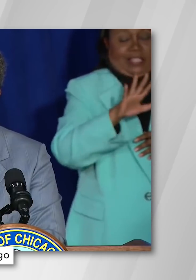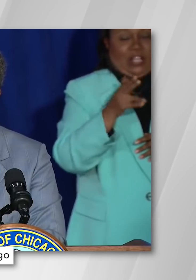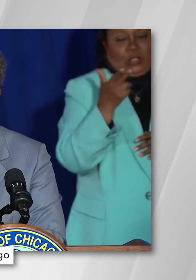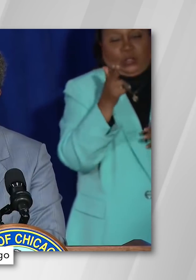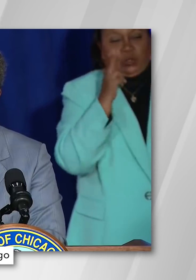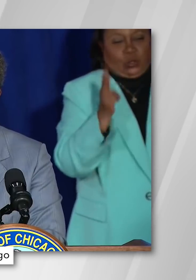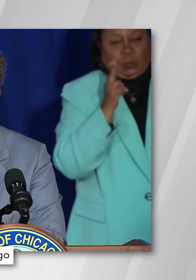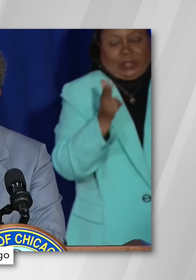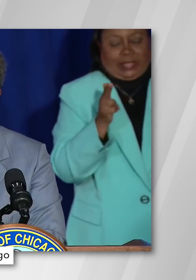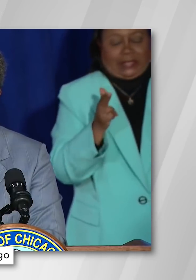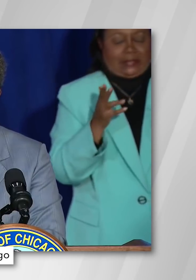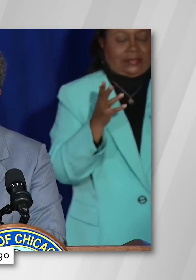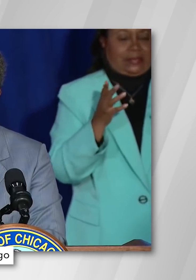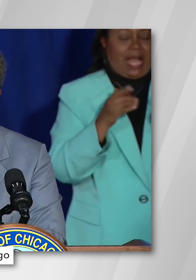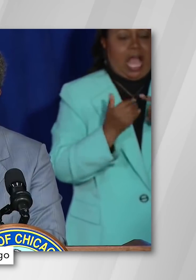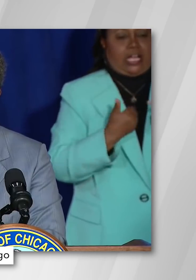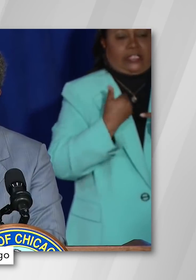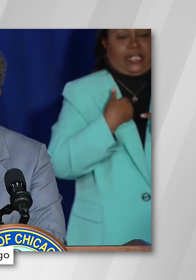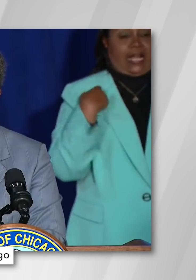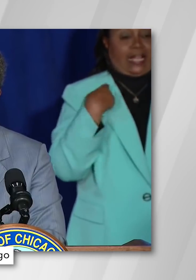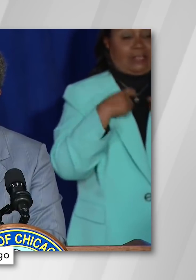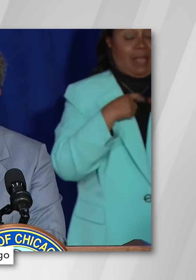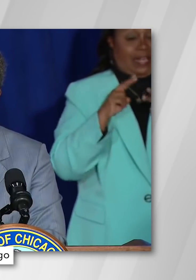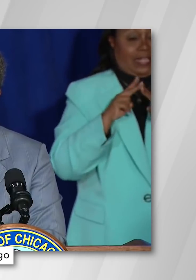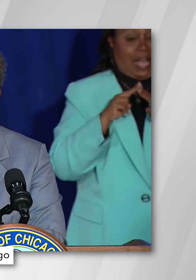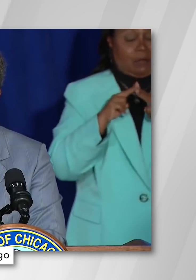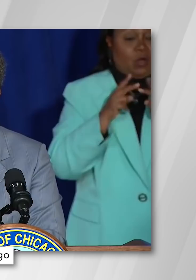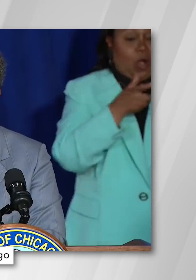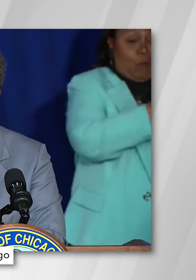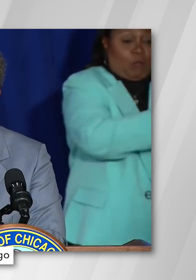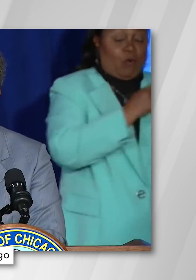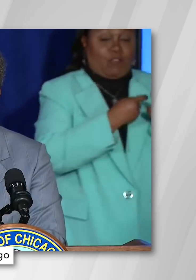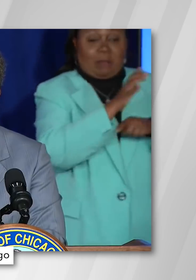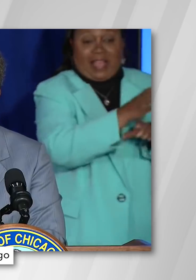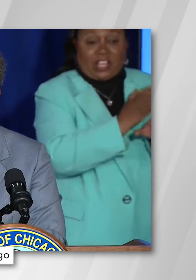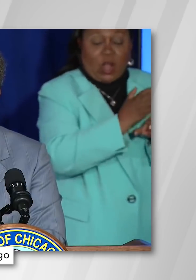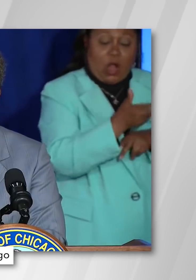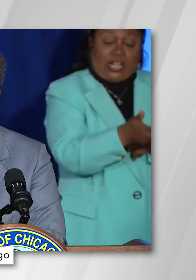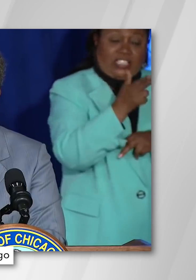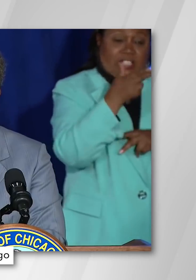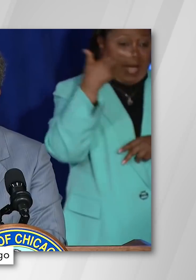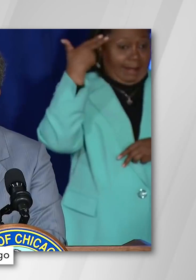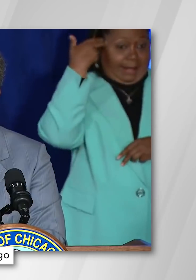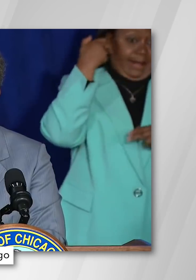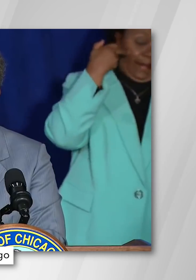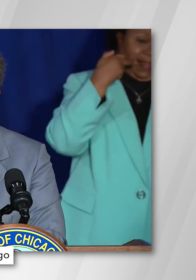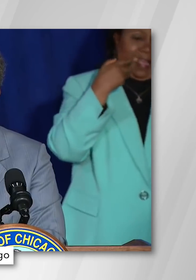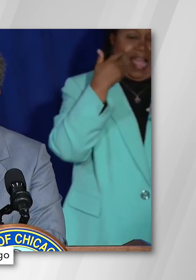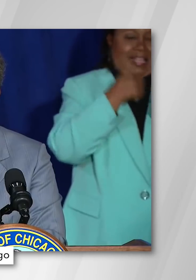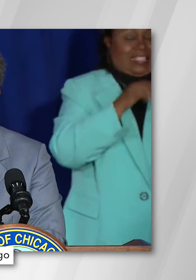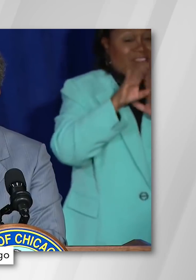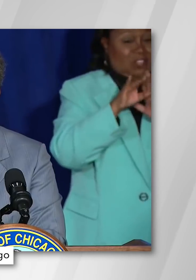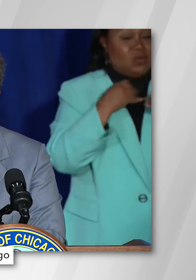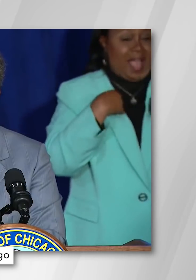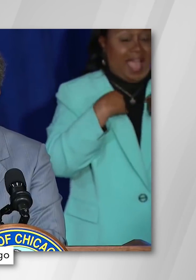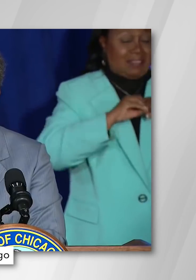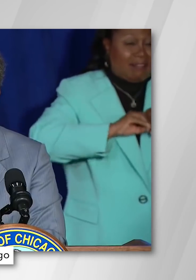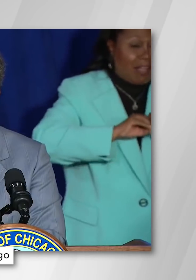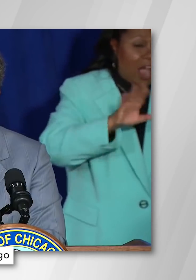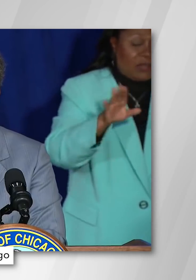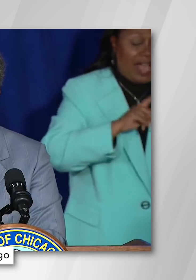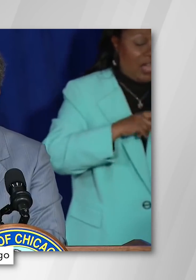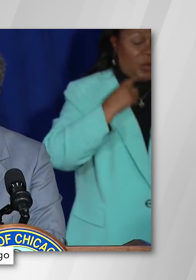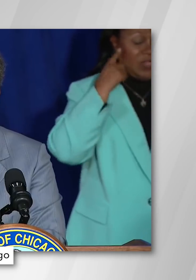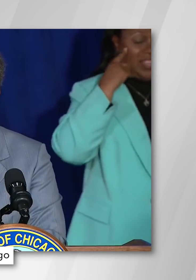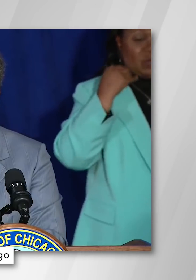50-some shootings, a young Hispanic couple pulled from their car and shot execution style. This video has gone viral. I don't